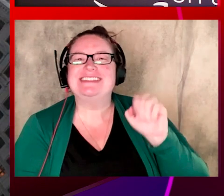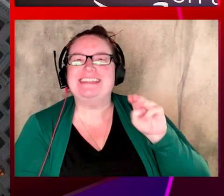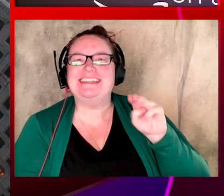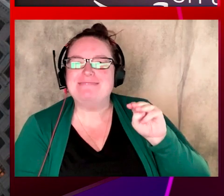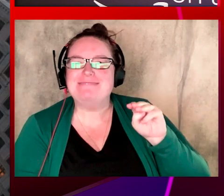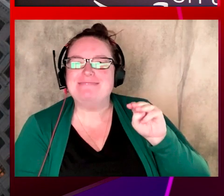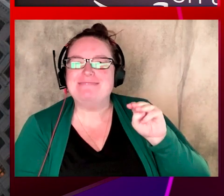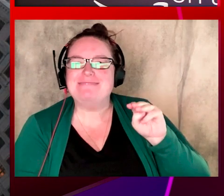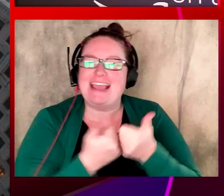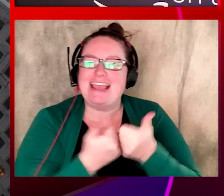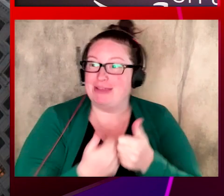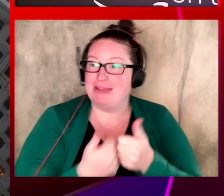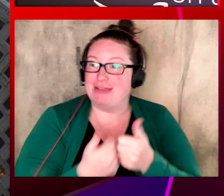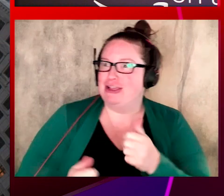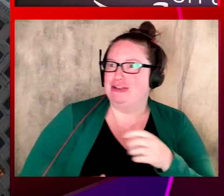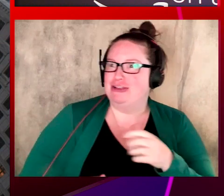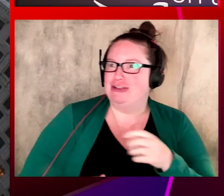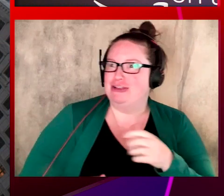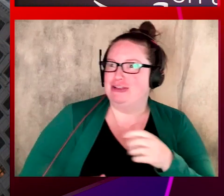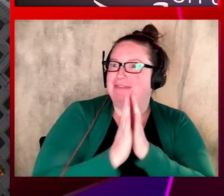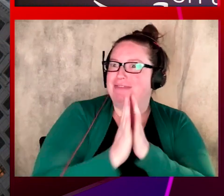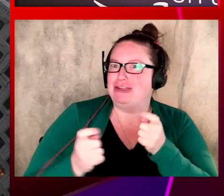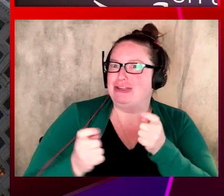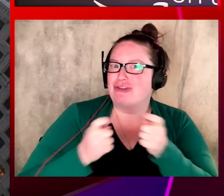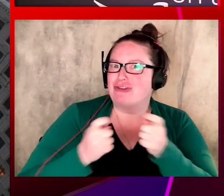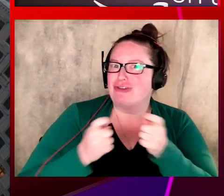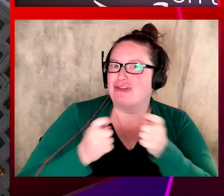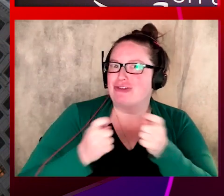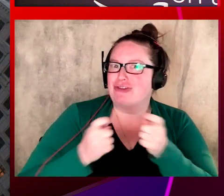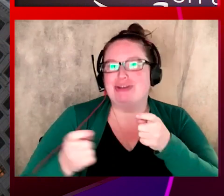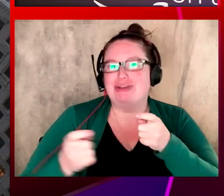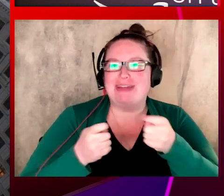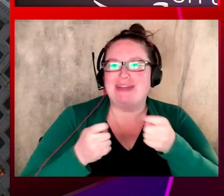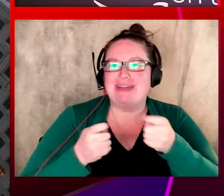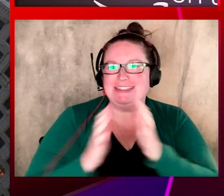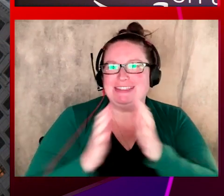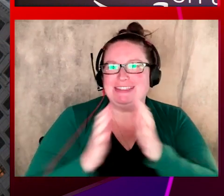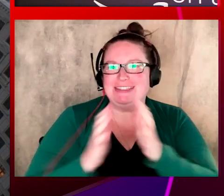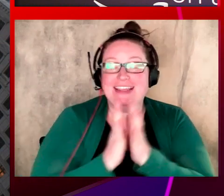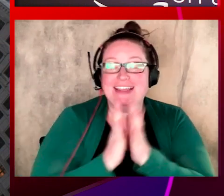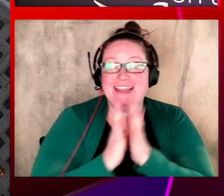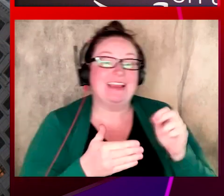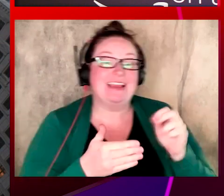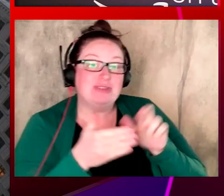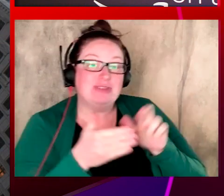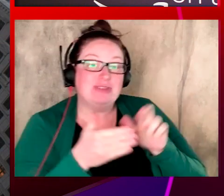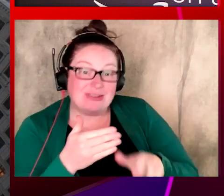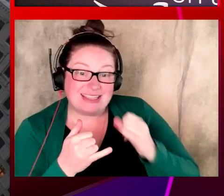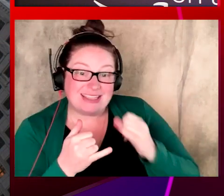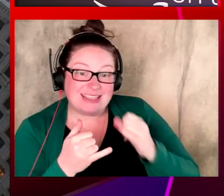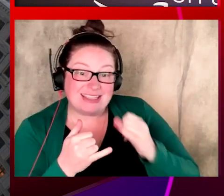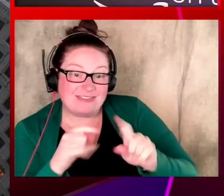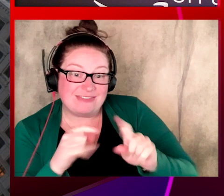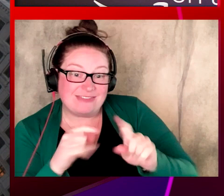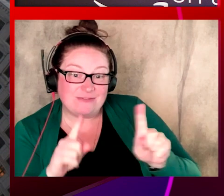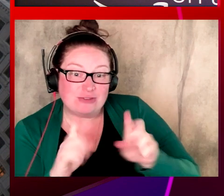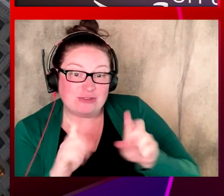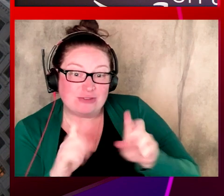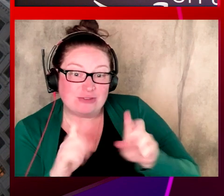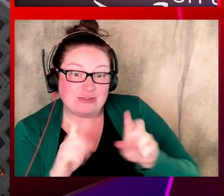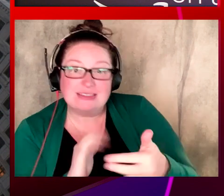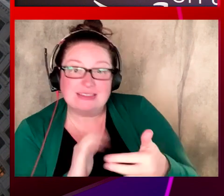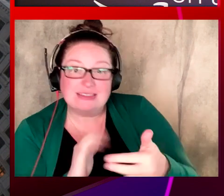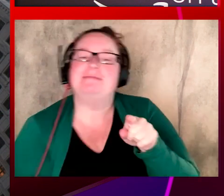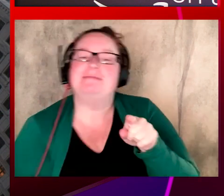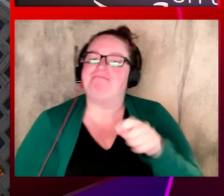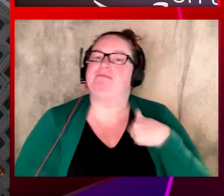Traffic control cop, where you're directing traffic. Yeah. Oh, so you get results at the end of the different simulated routes. Right. So we had calculated various routes,